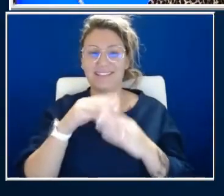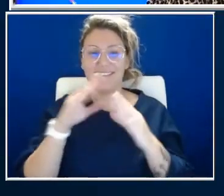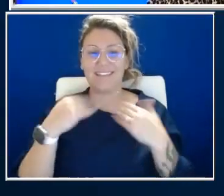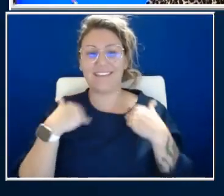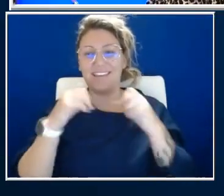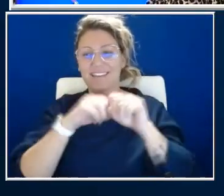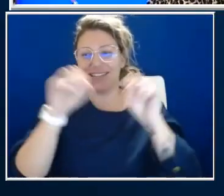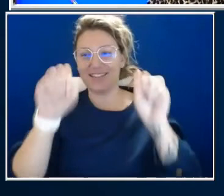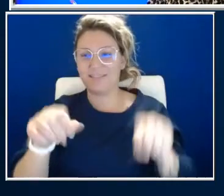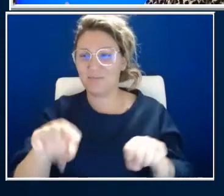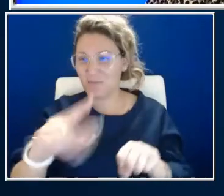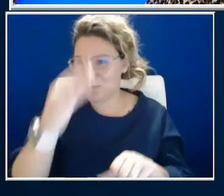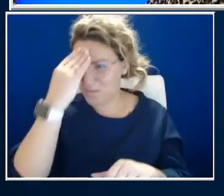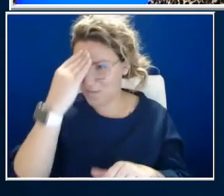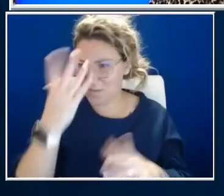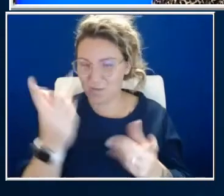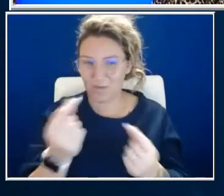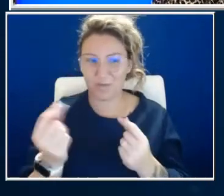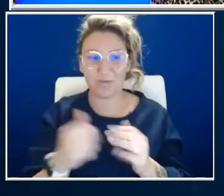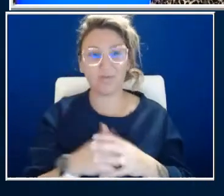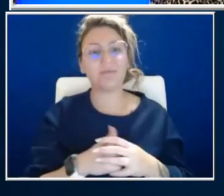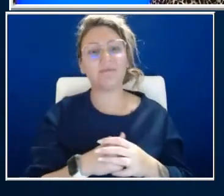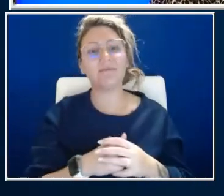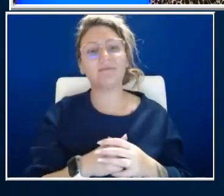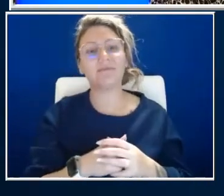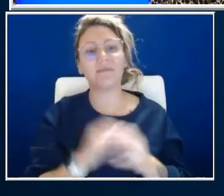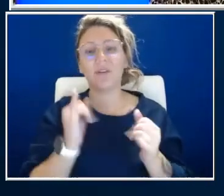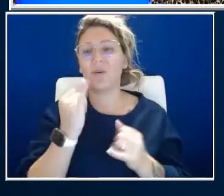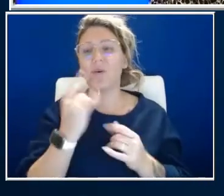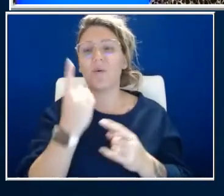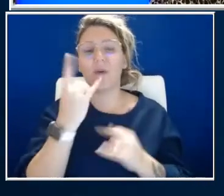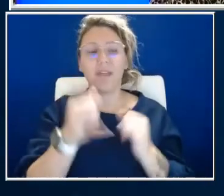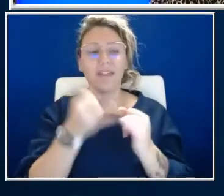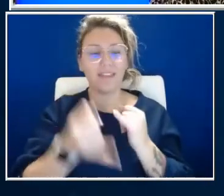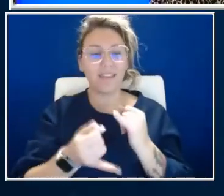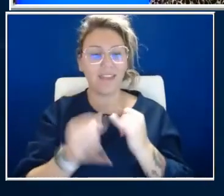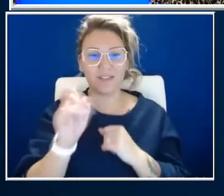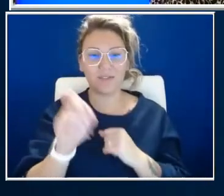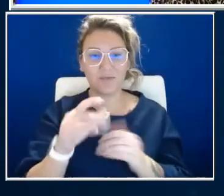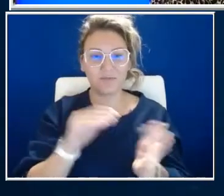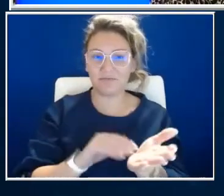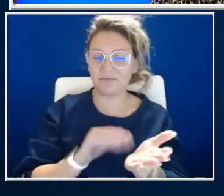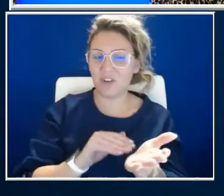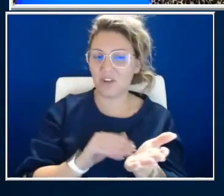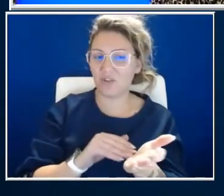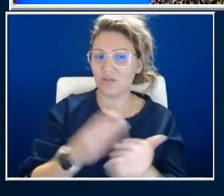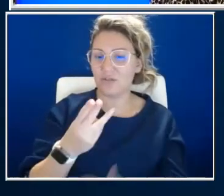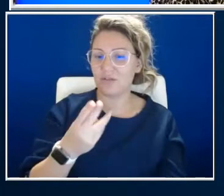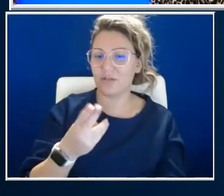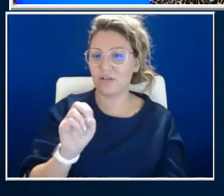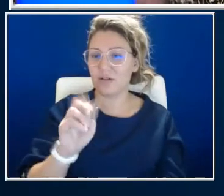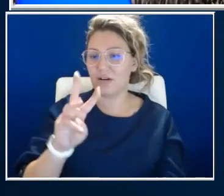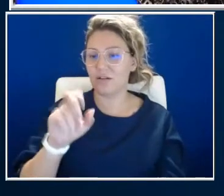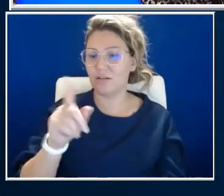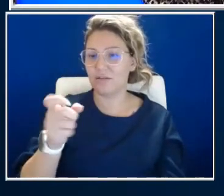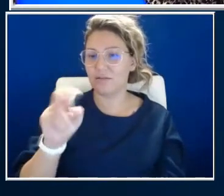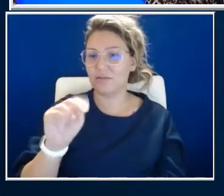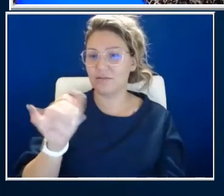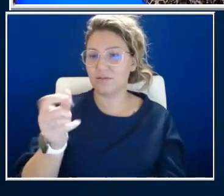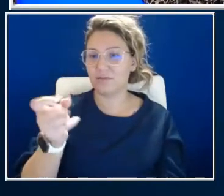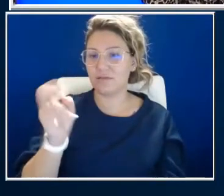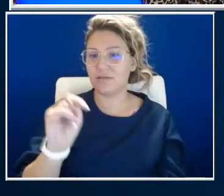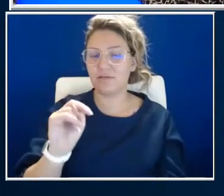doing. I like that. Okay. I have one last question, and it's for Dr. Hawkinson. John was questioning about the Pfizer